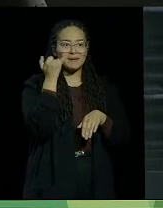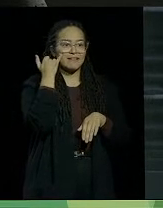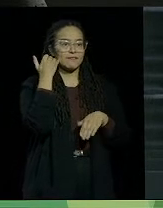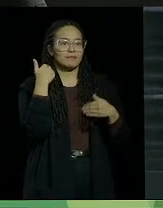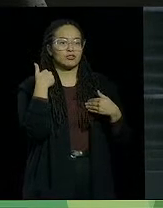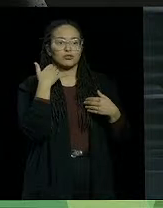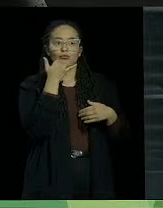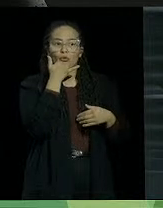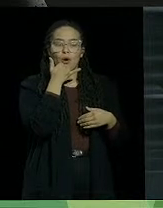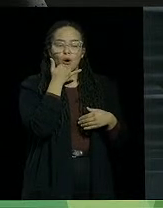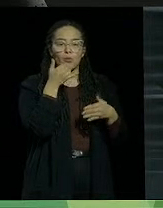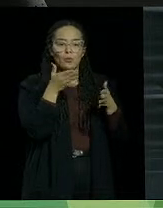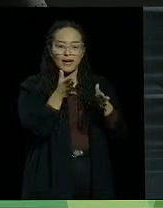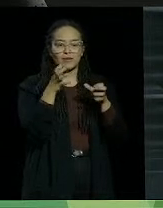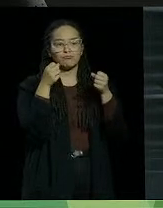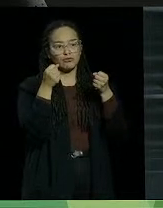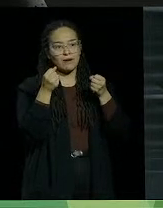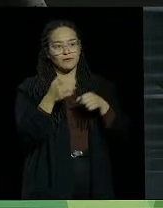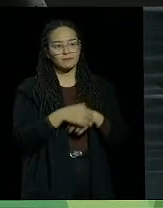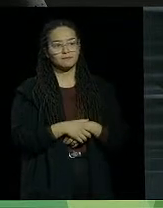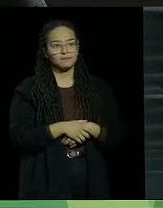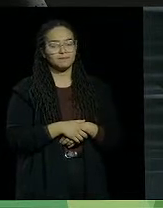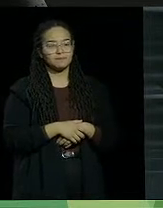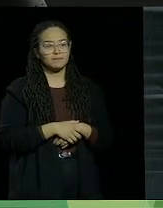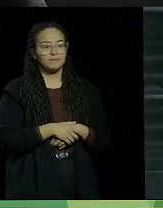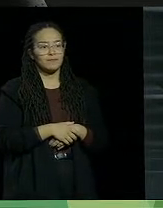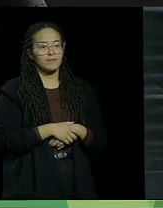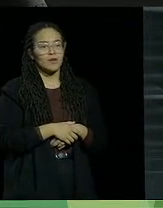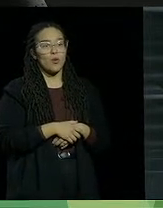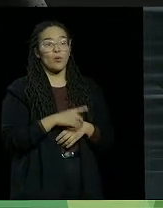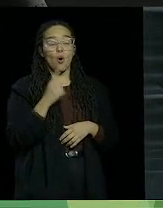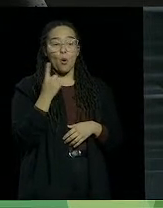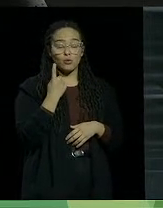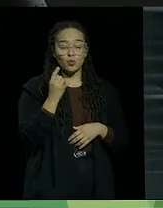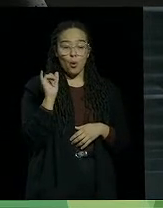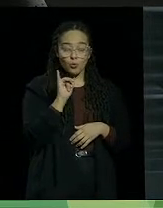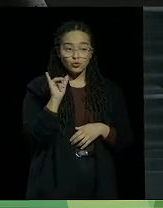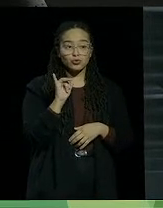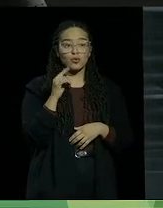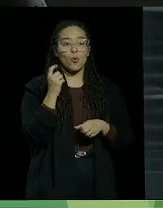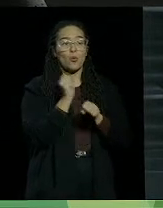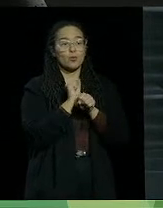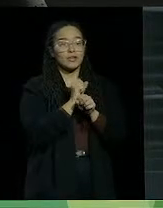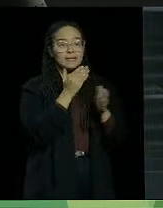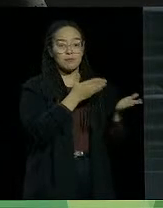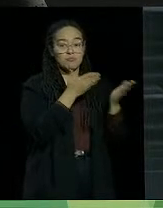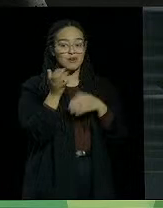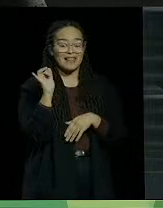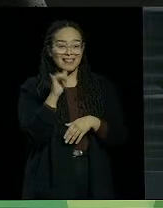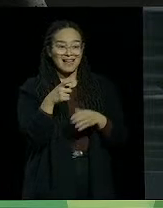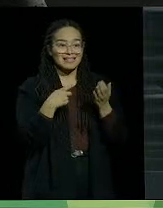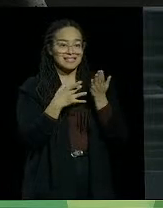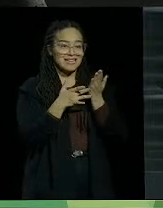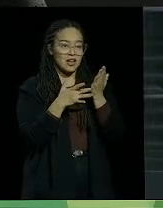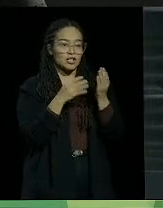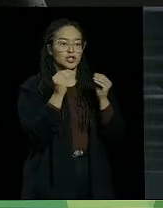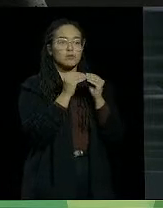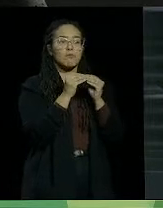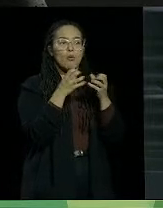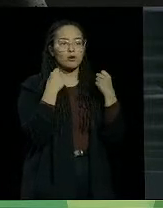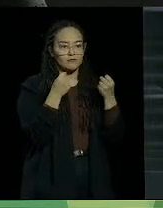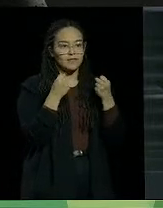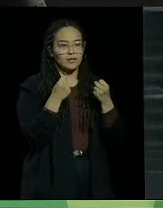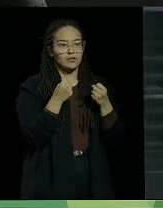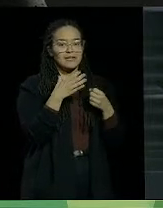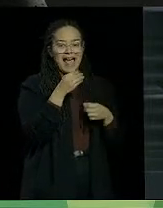wrong way driving incidents. We're also actively working to bring this technology to more vehicles and smartphones